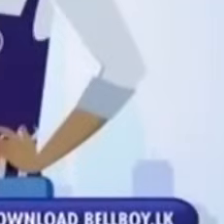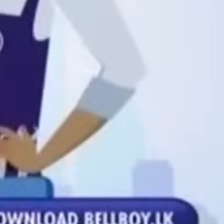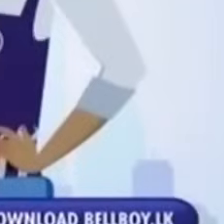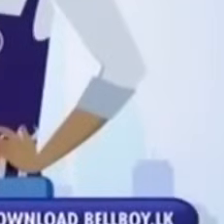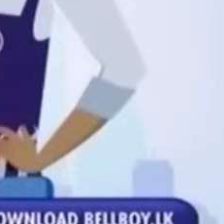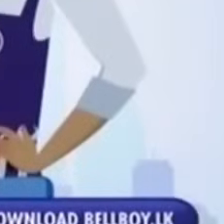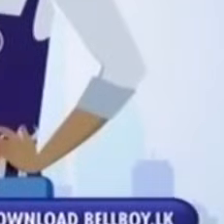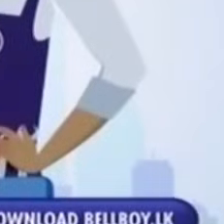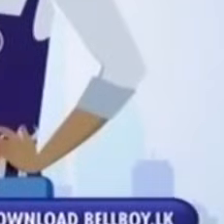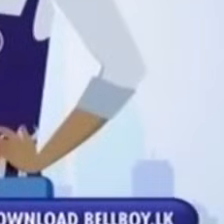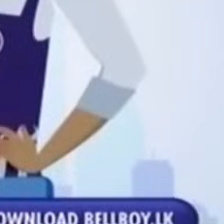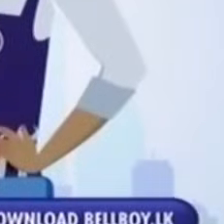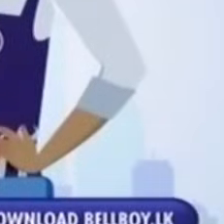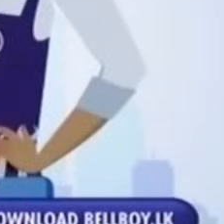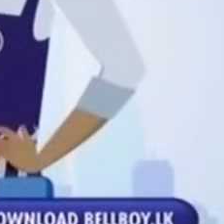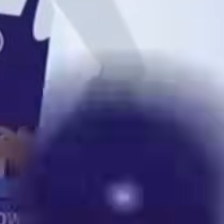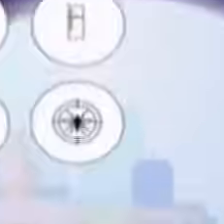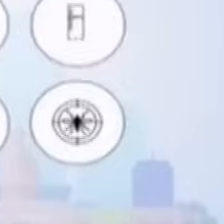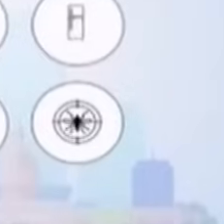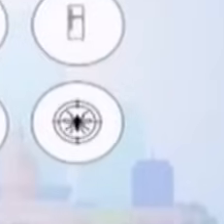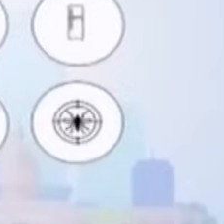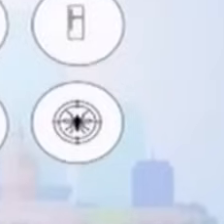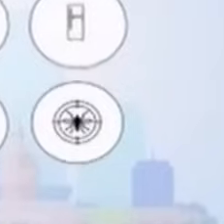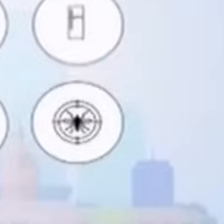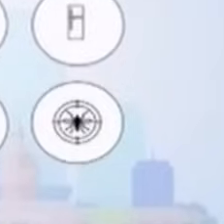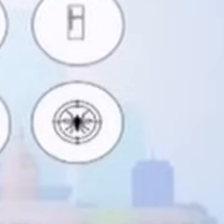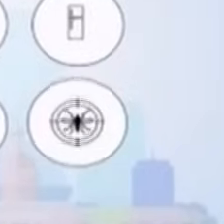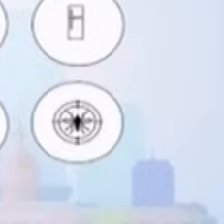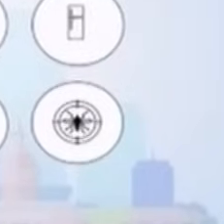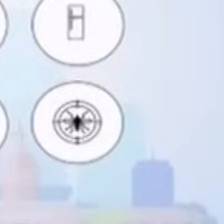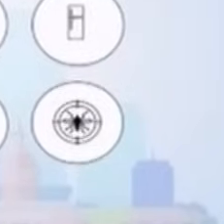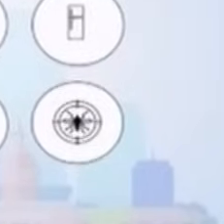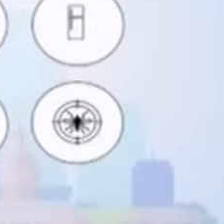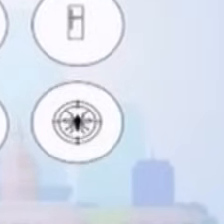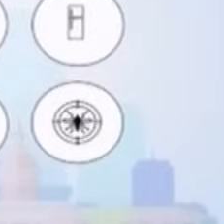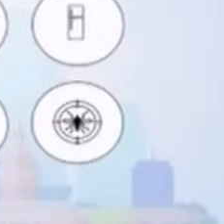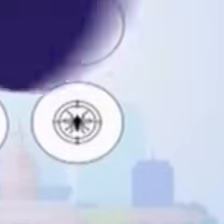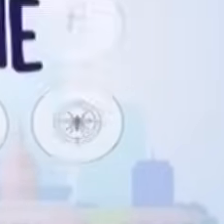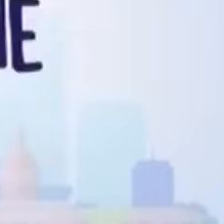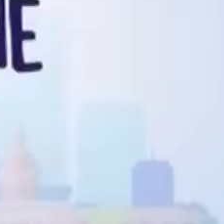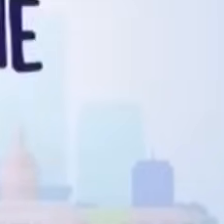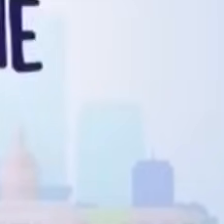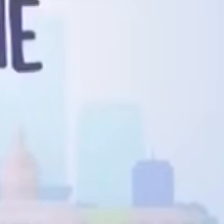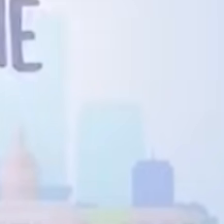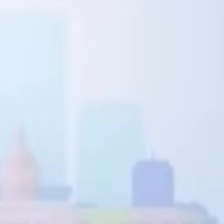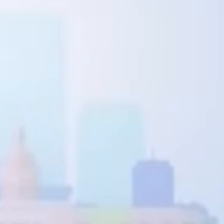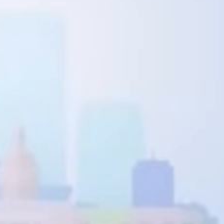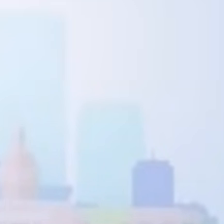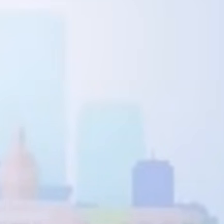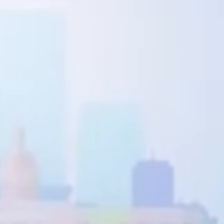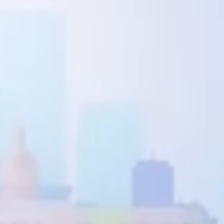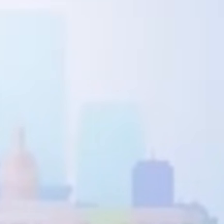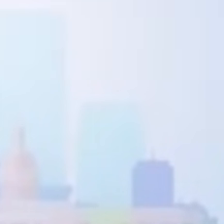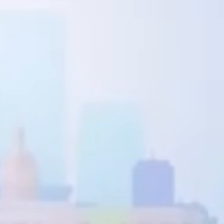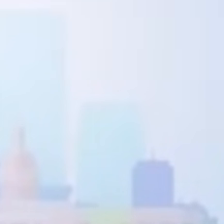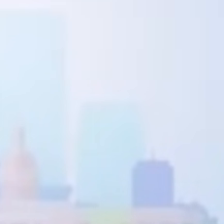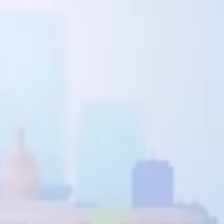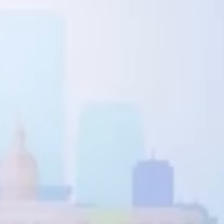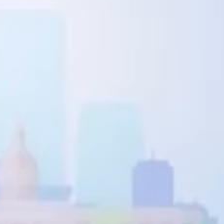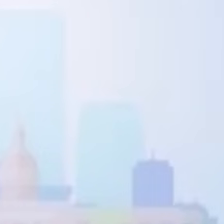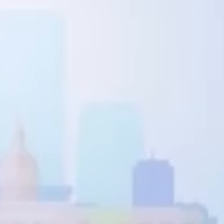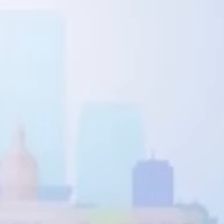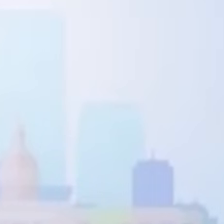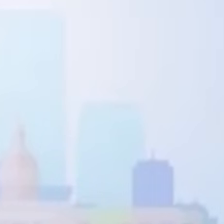Bellboy's got you covered. Download Bellboy today to get all your household appliance fixing and repairs done. Now available on